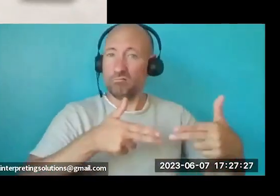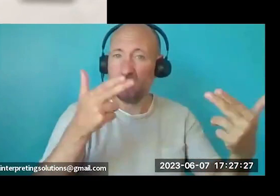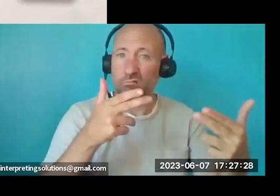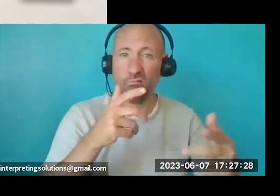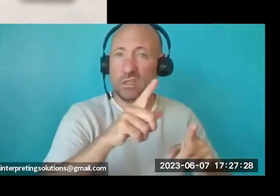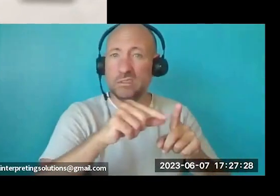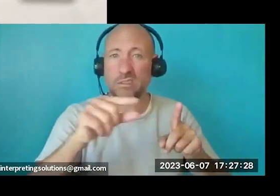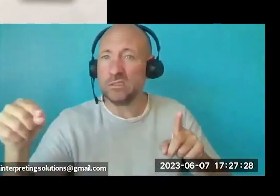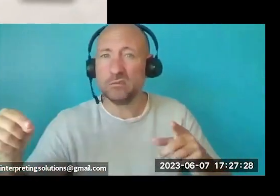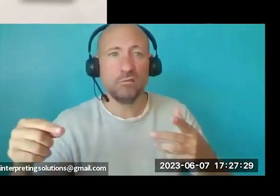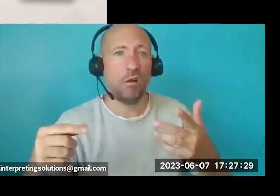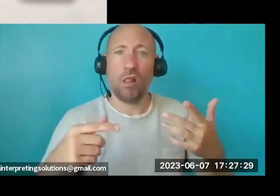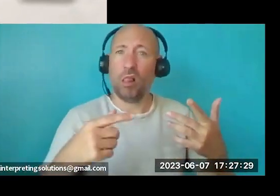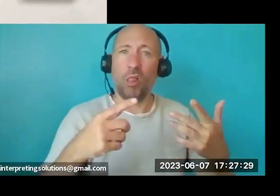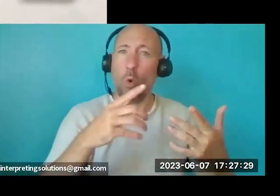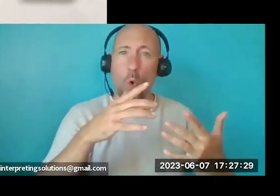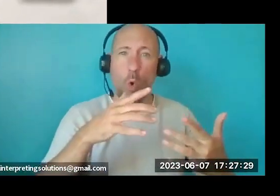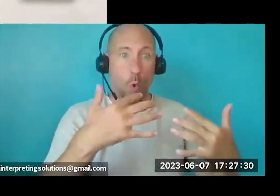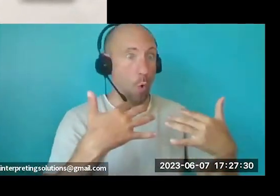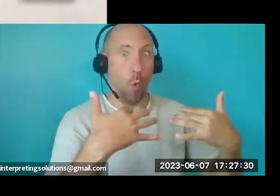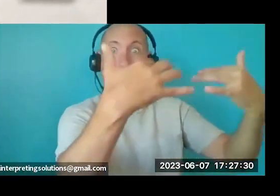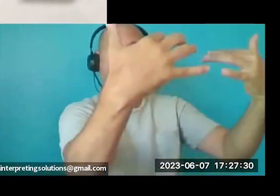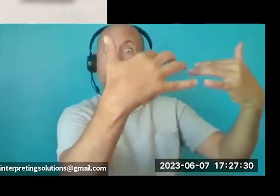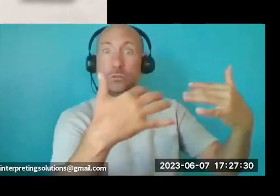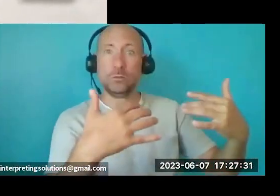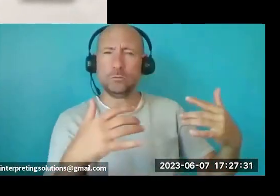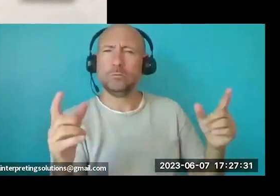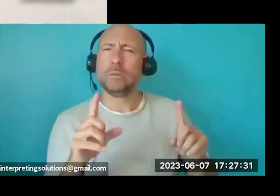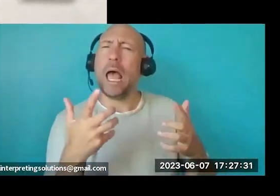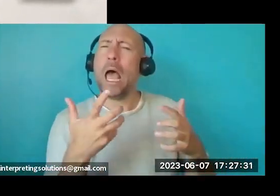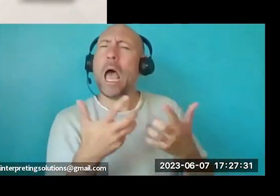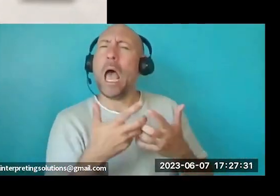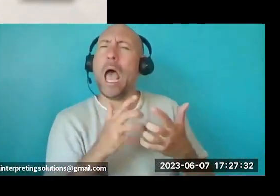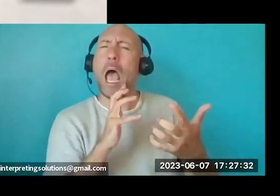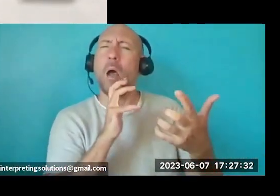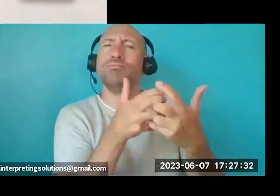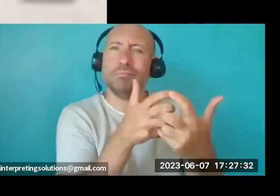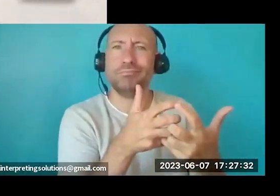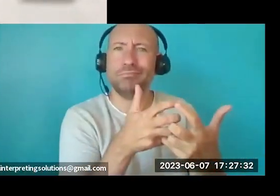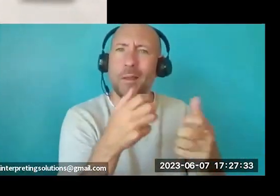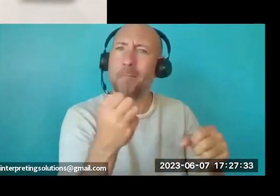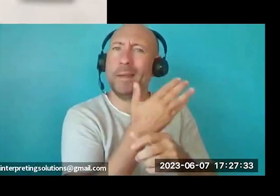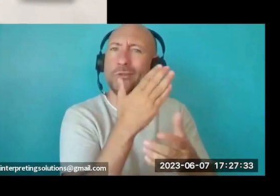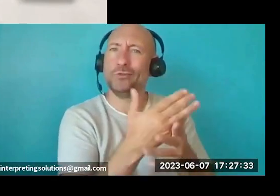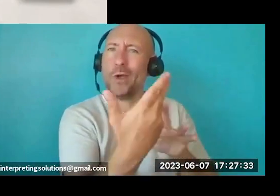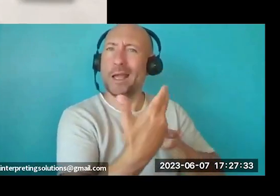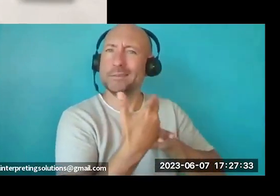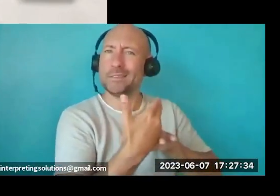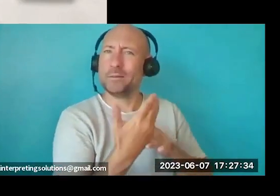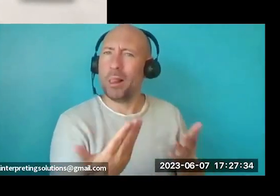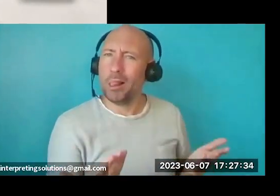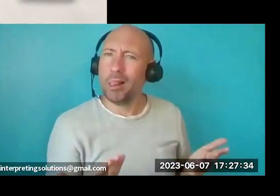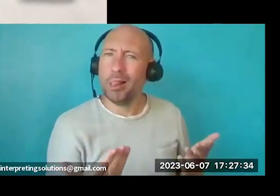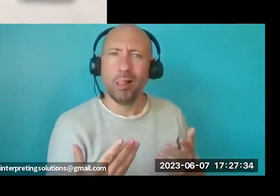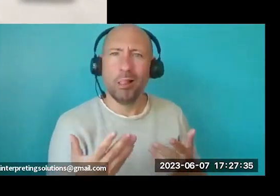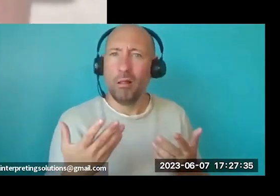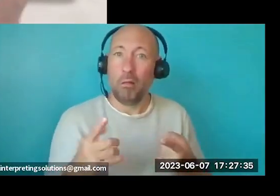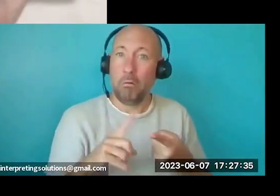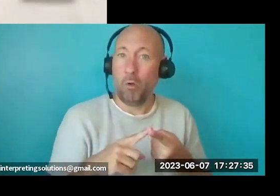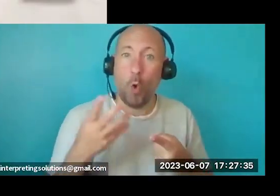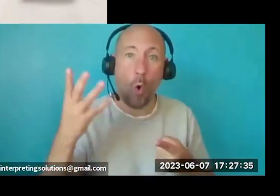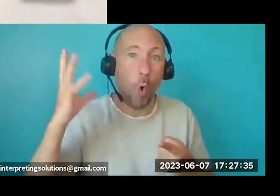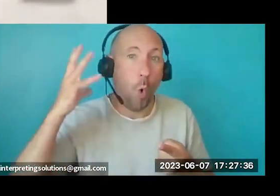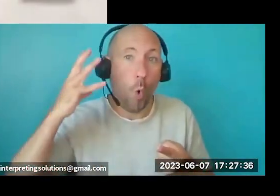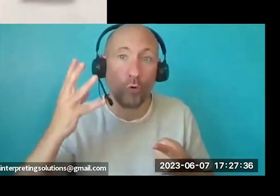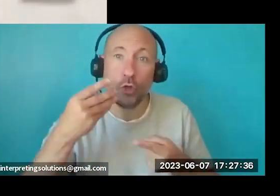in-person platforms, and considering then what approaches to accessibility we can take, whether it's integrating audio description, whether it's